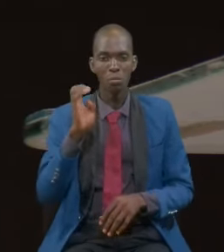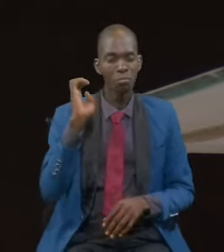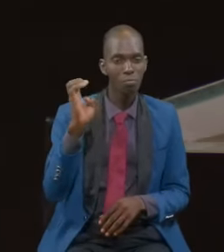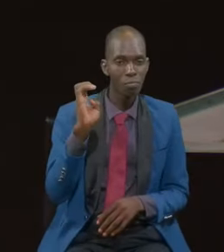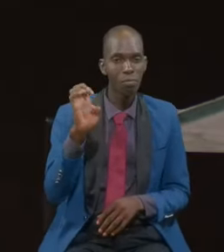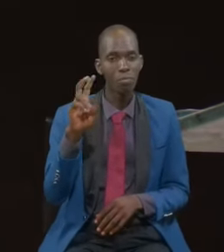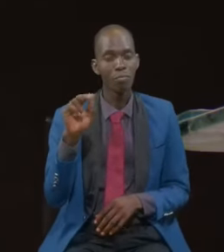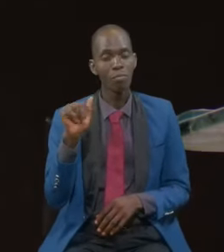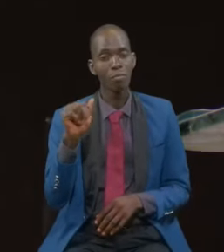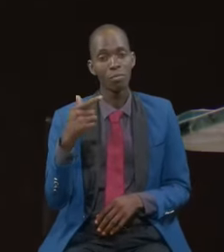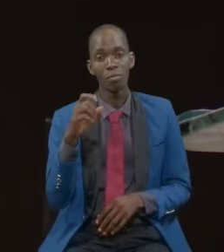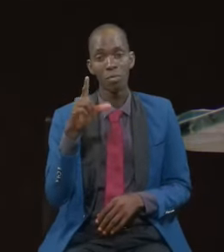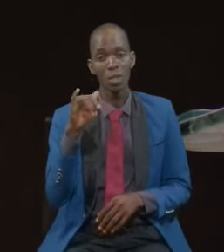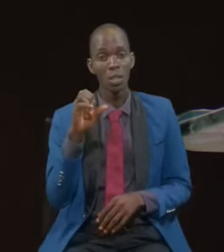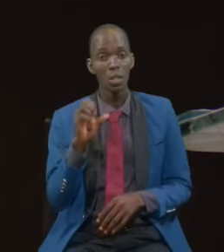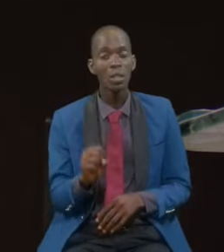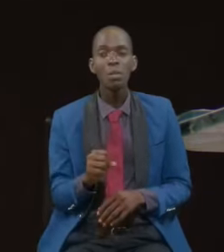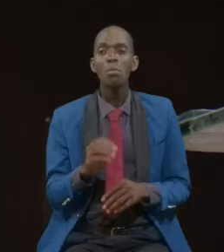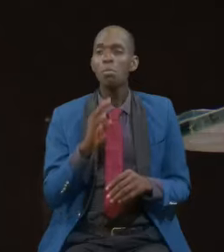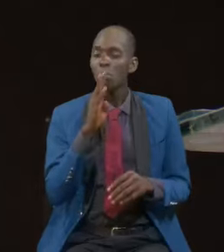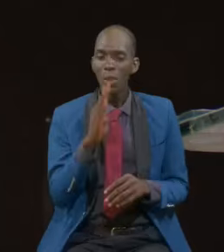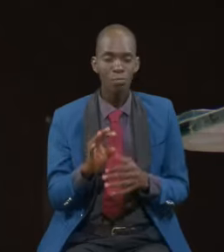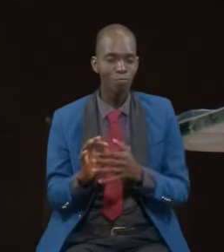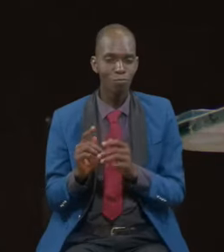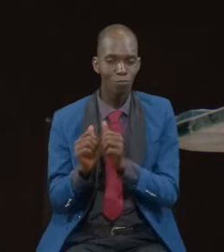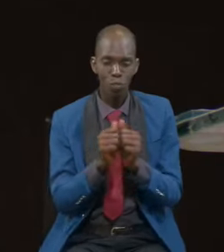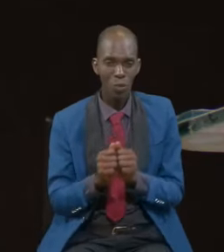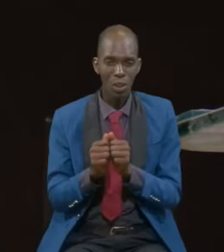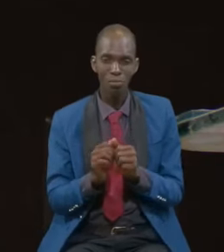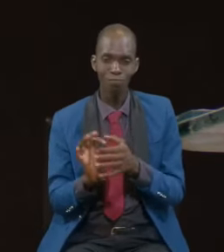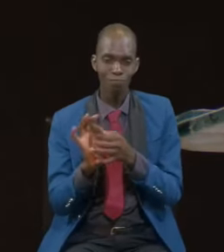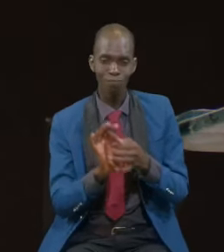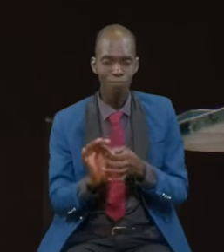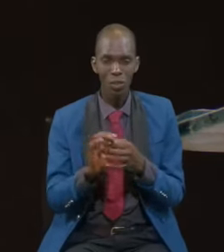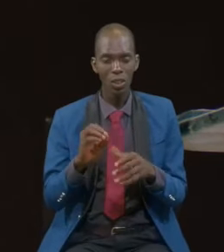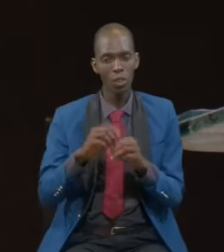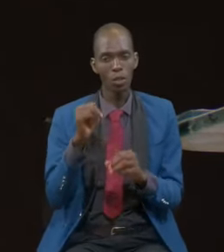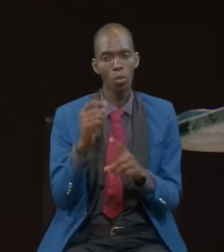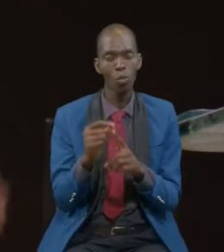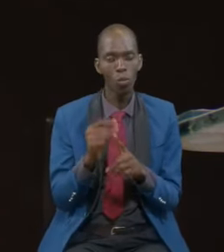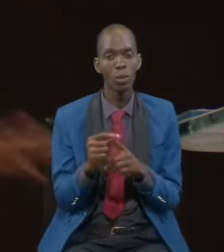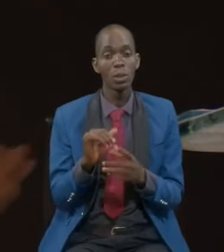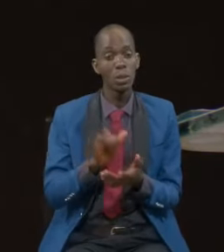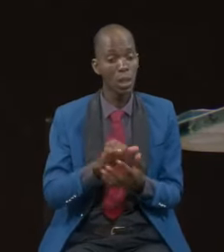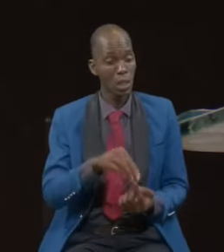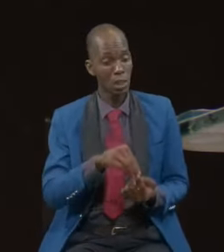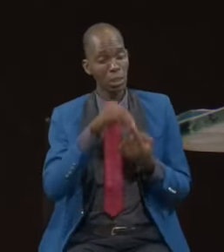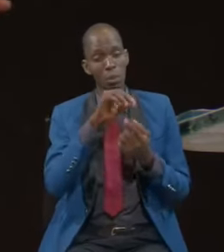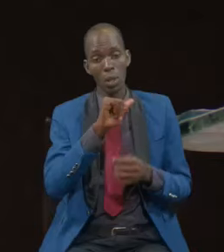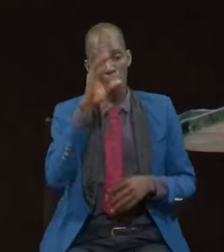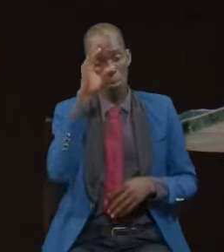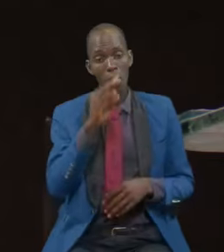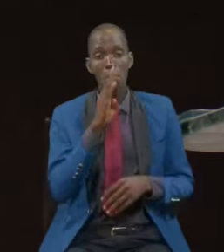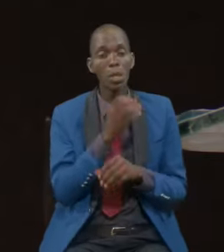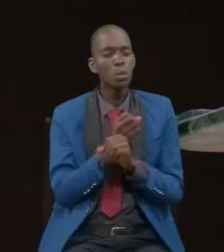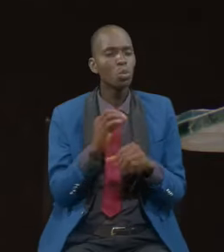evangelize. Be uniform in the word that we're given, that except a man be born again,